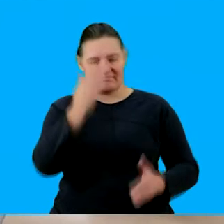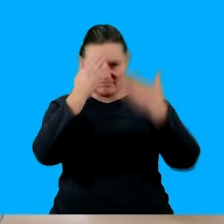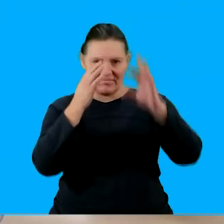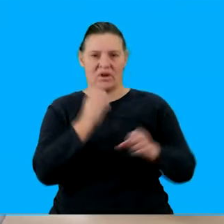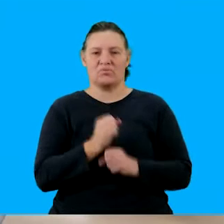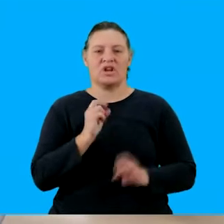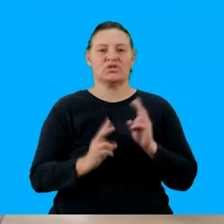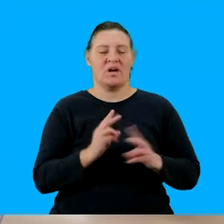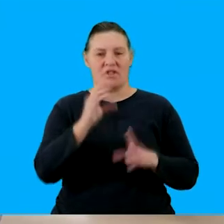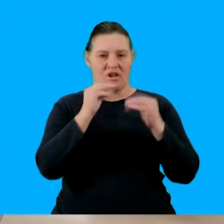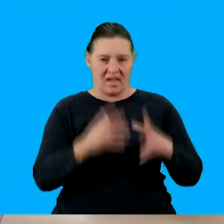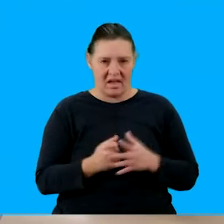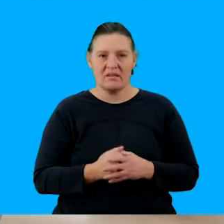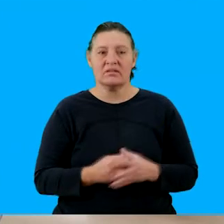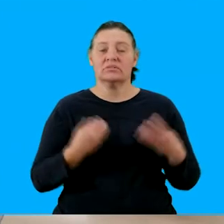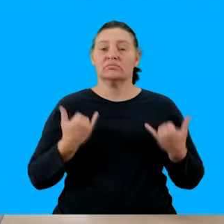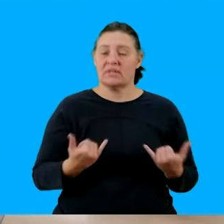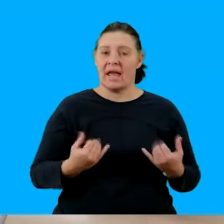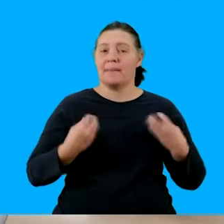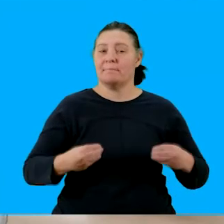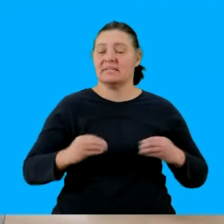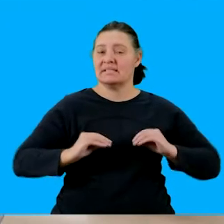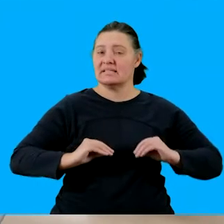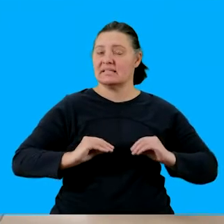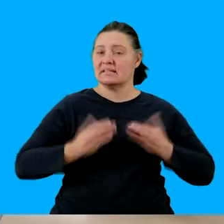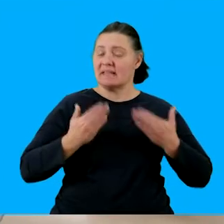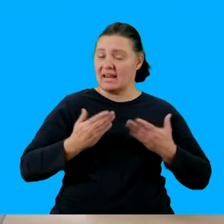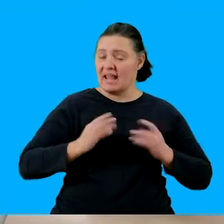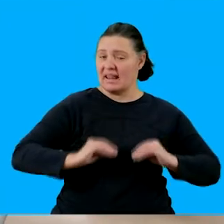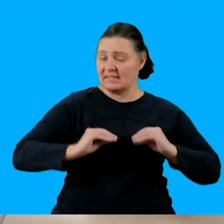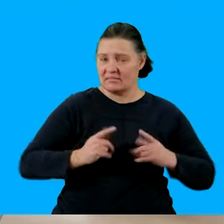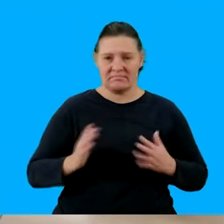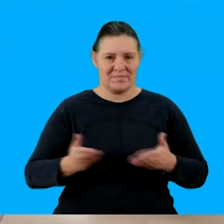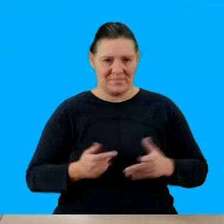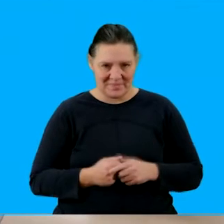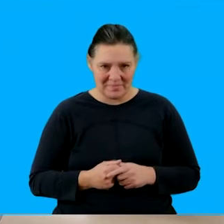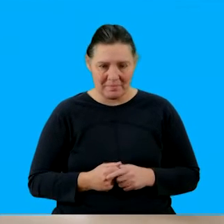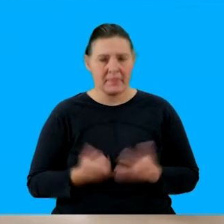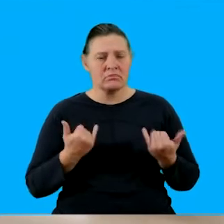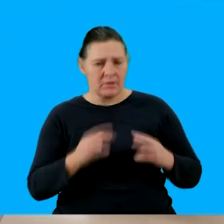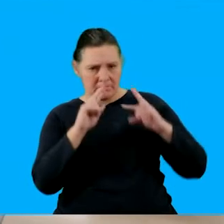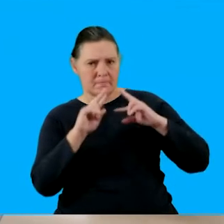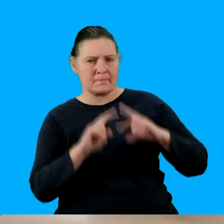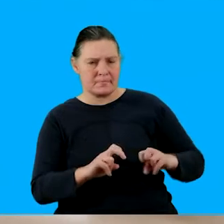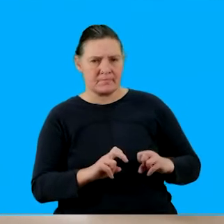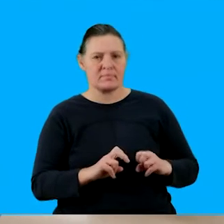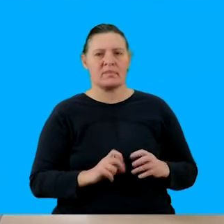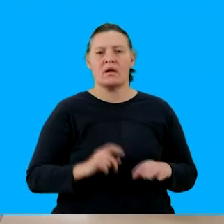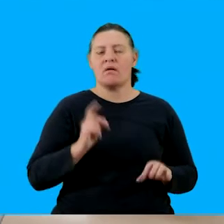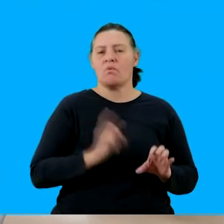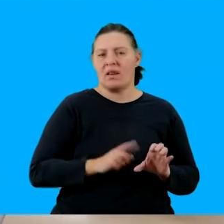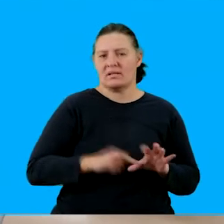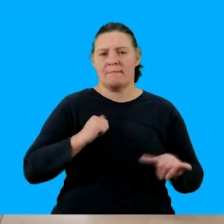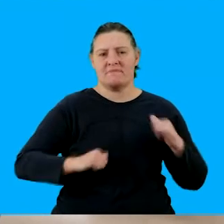Good day, grade 12 learners. Welcome to today's business studies lesson. Today we will be looking into your quality